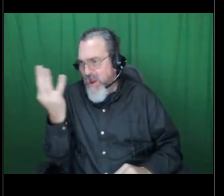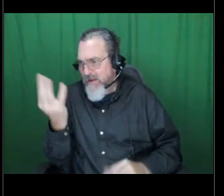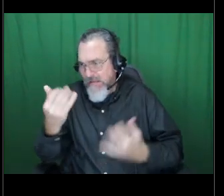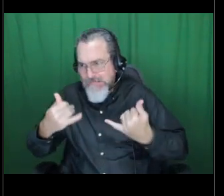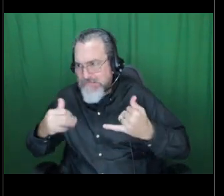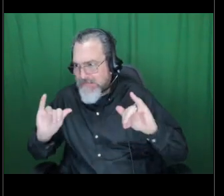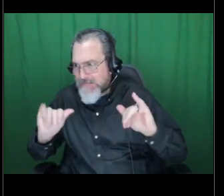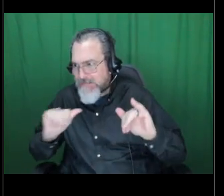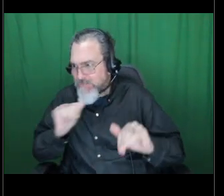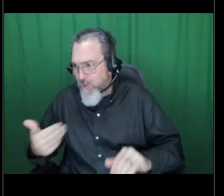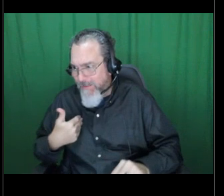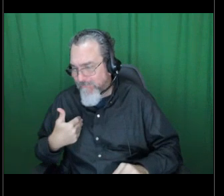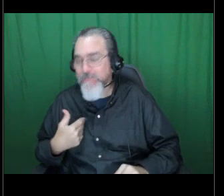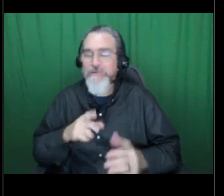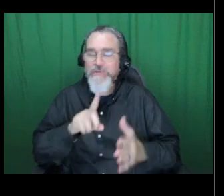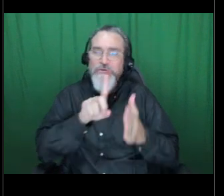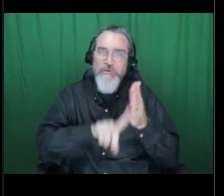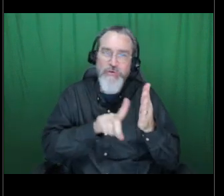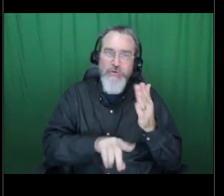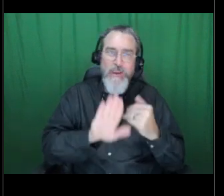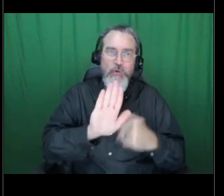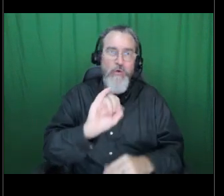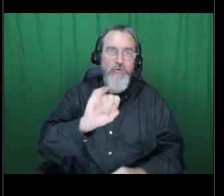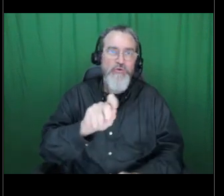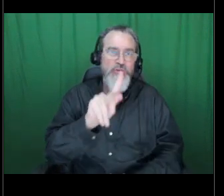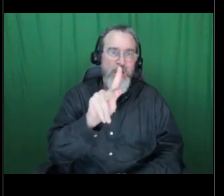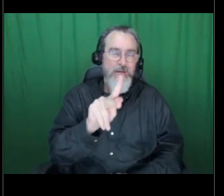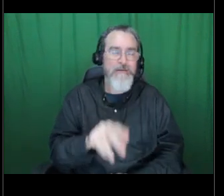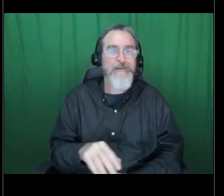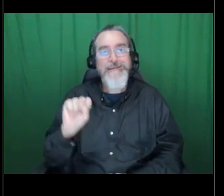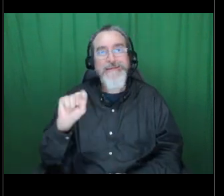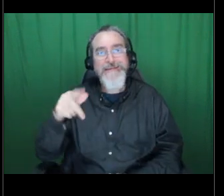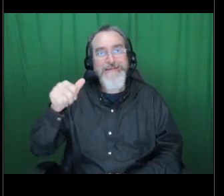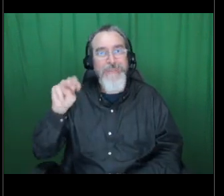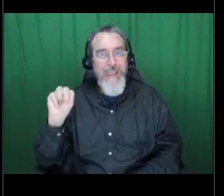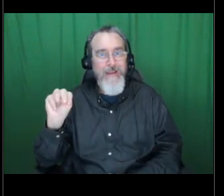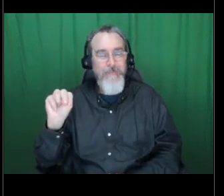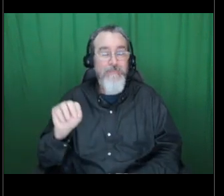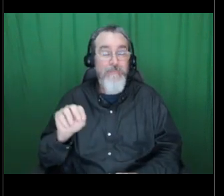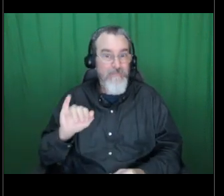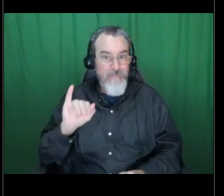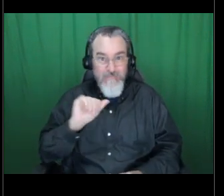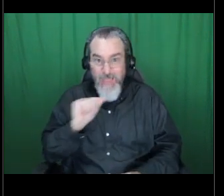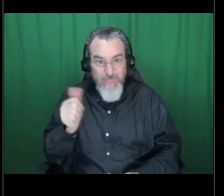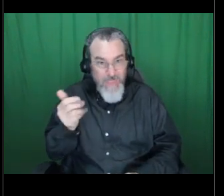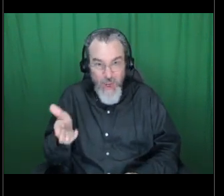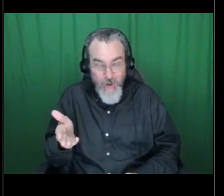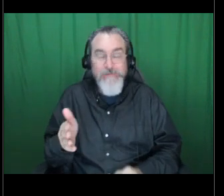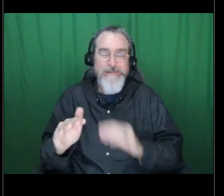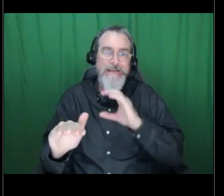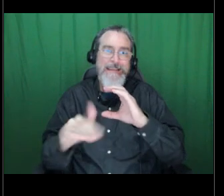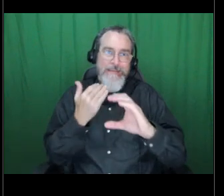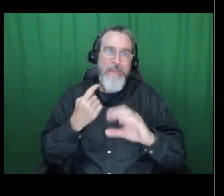check your junk or spam email. And if it's not there, you can email us at